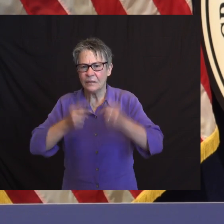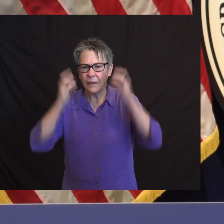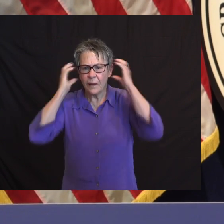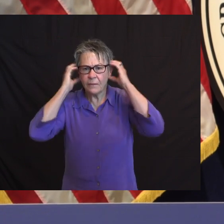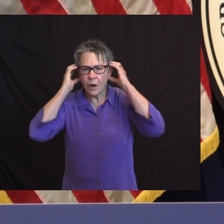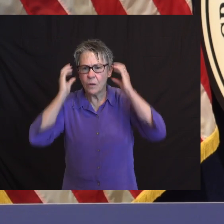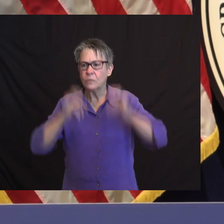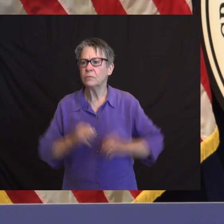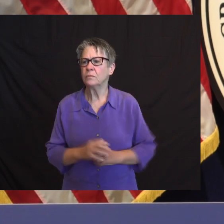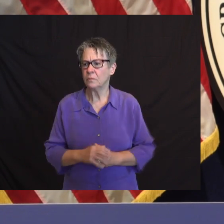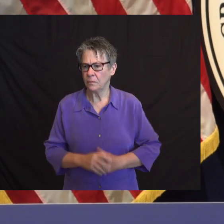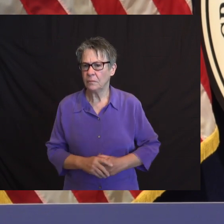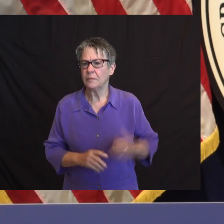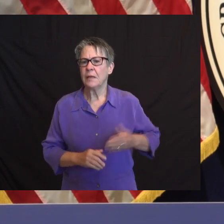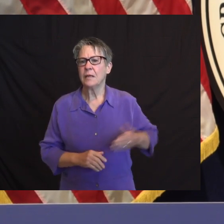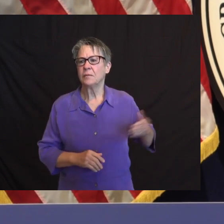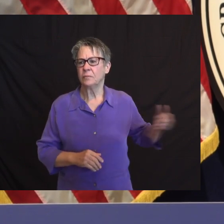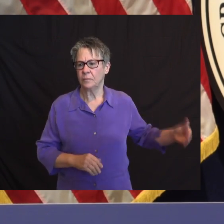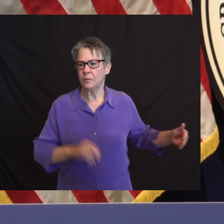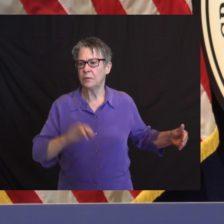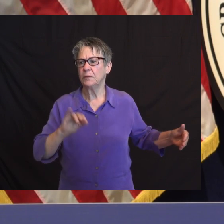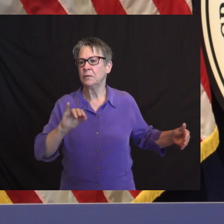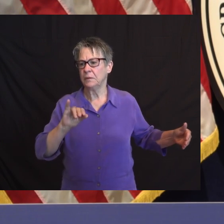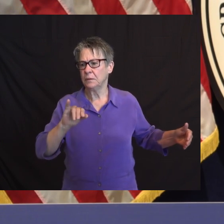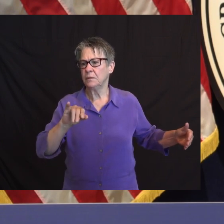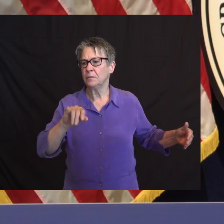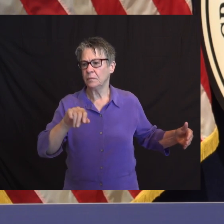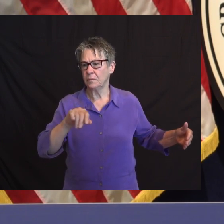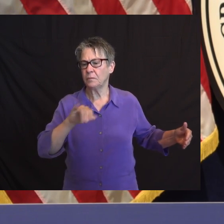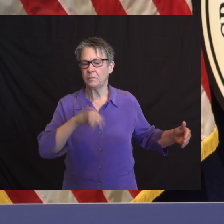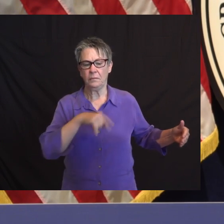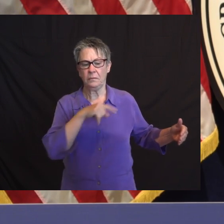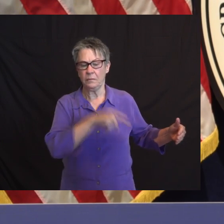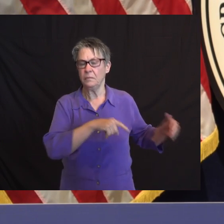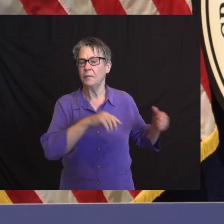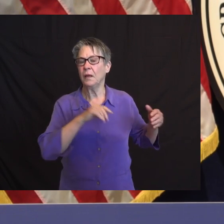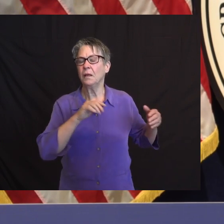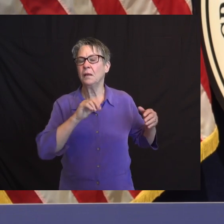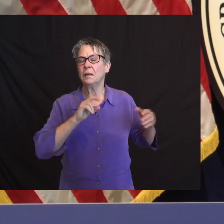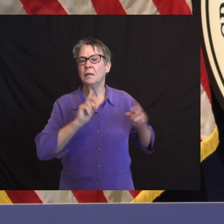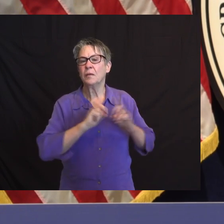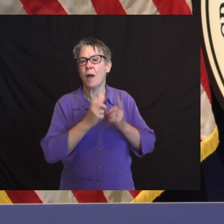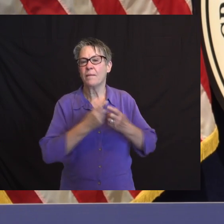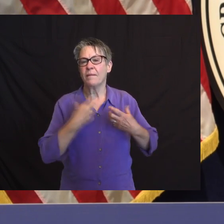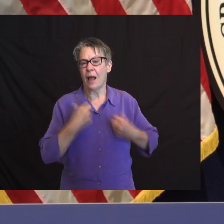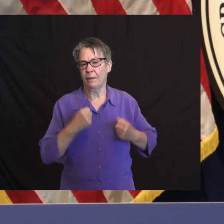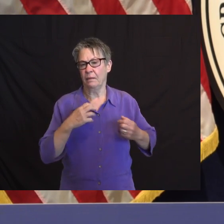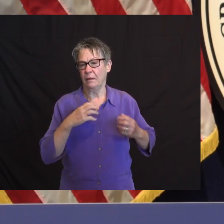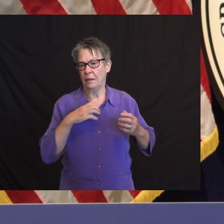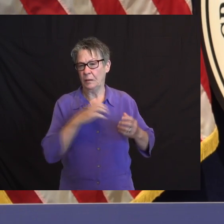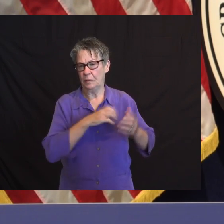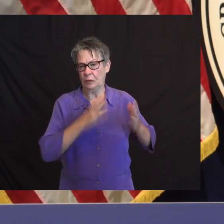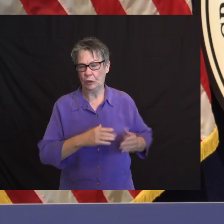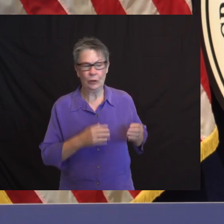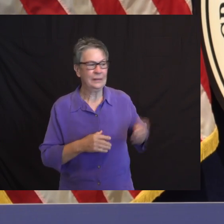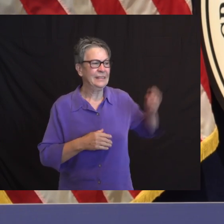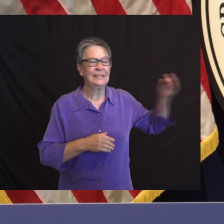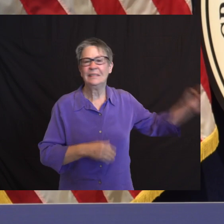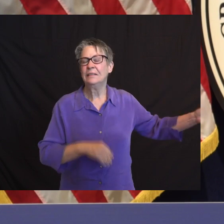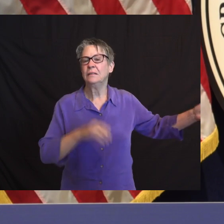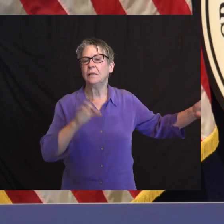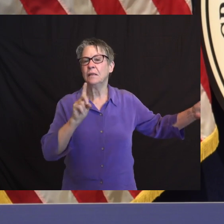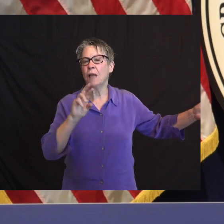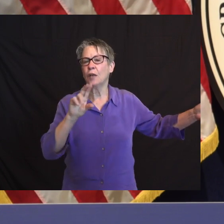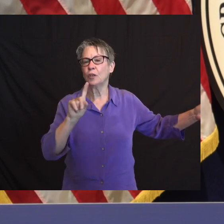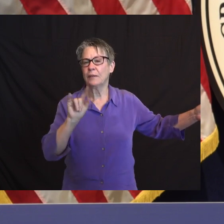her right, the state's epidemiologist, another familiar face, Dr. Christina Tan. To my far left, a guy who needs no